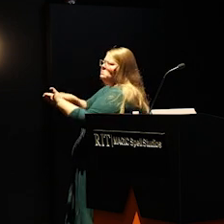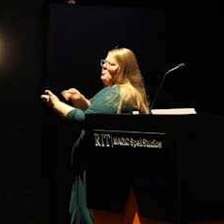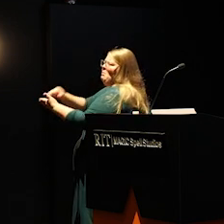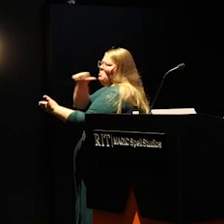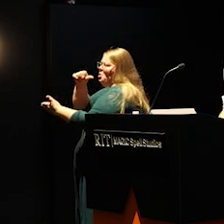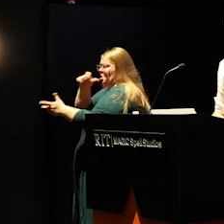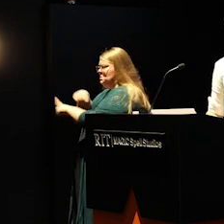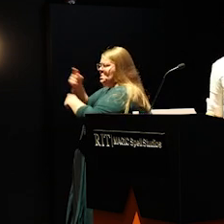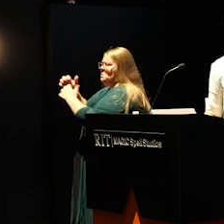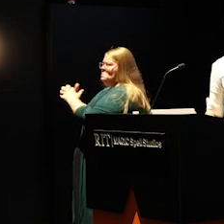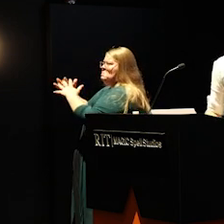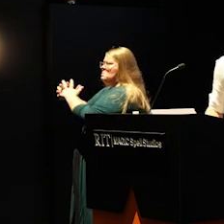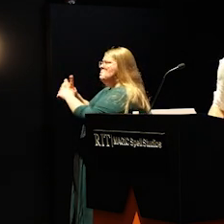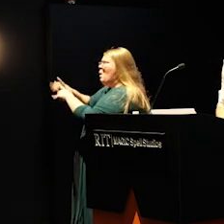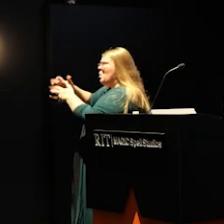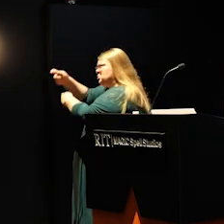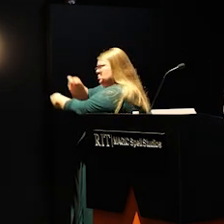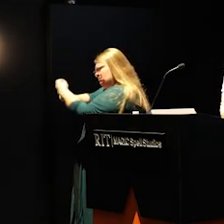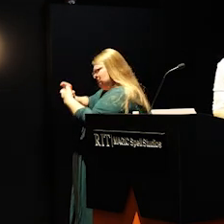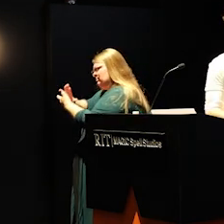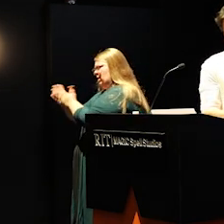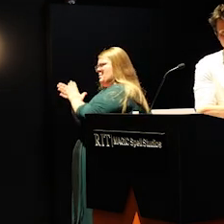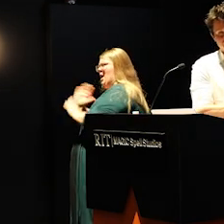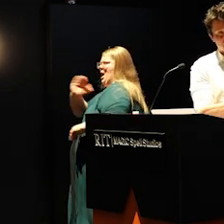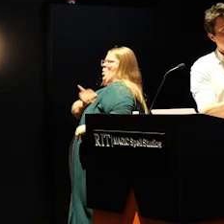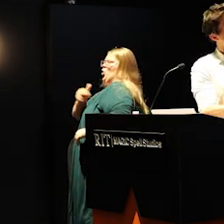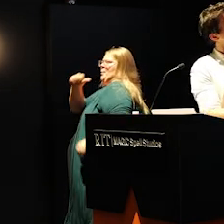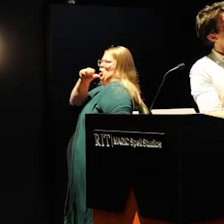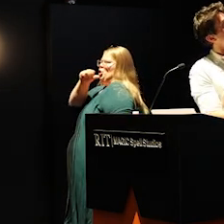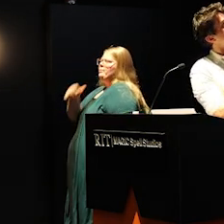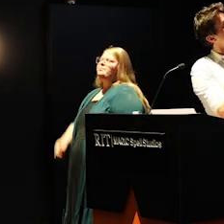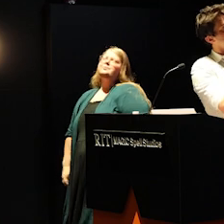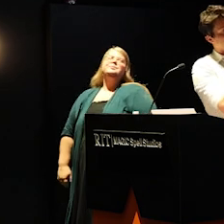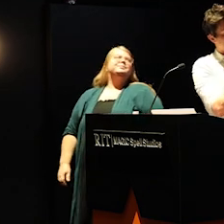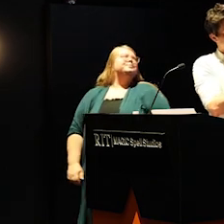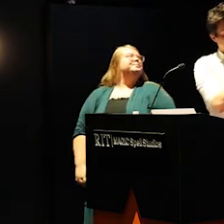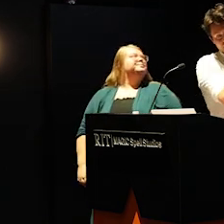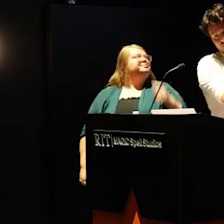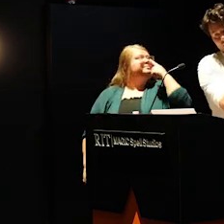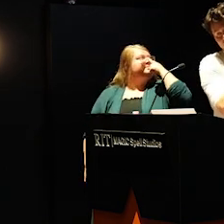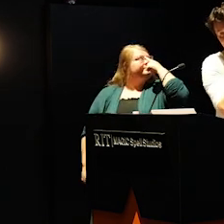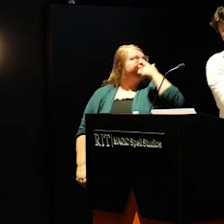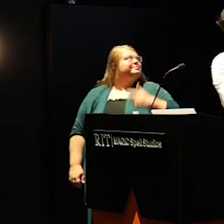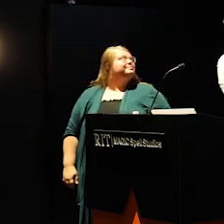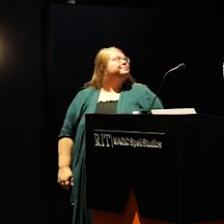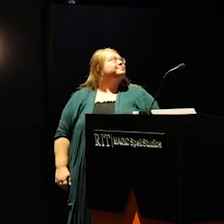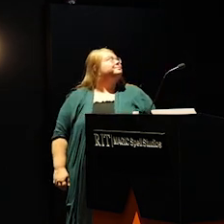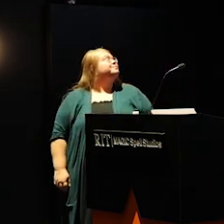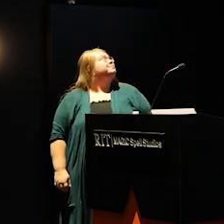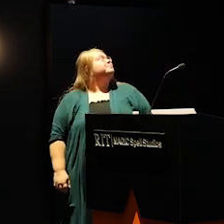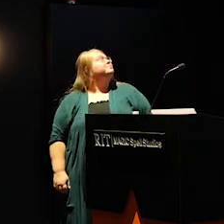long time, and we're making a new bar. So we talk about this, Ben, back in the story, the narrative